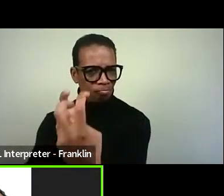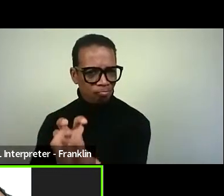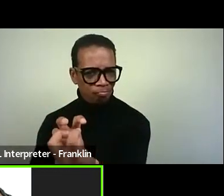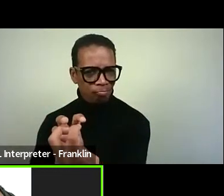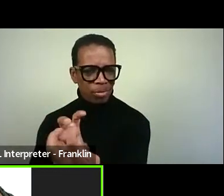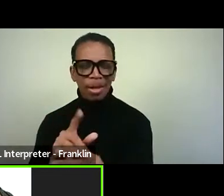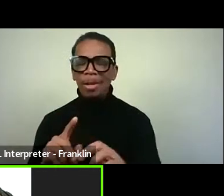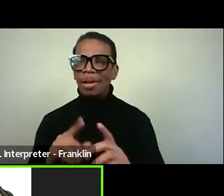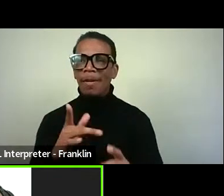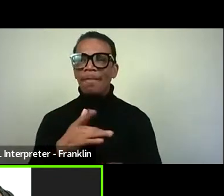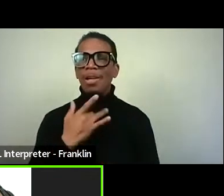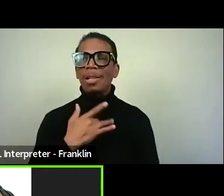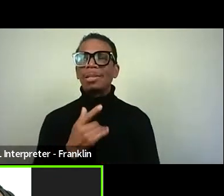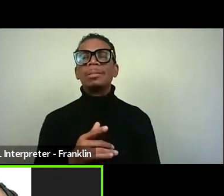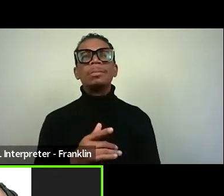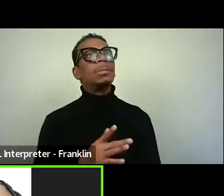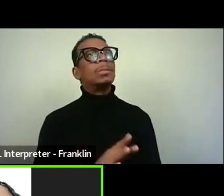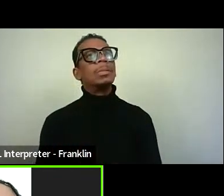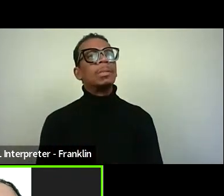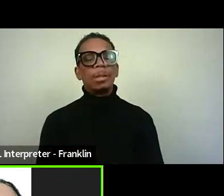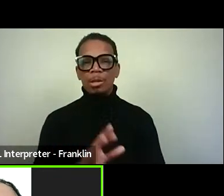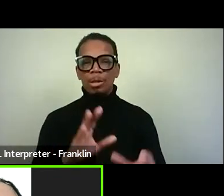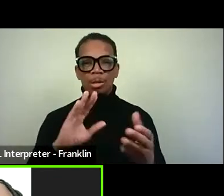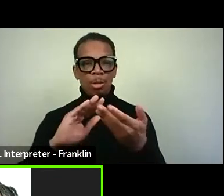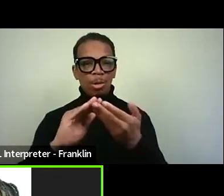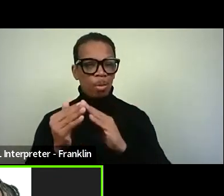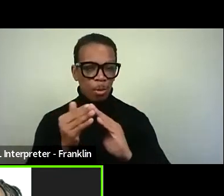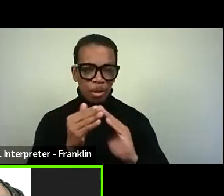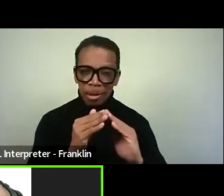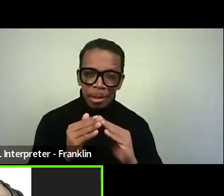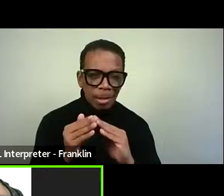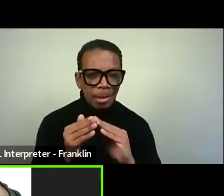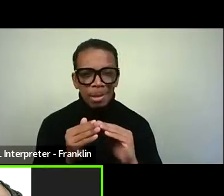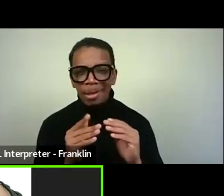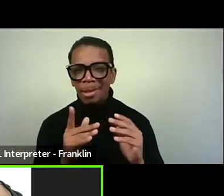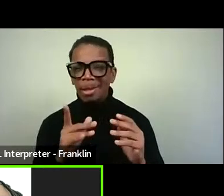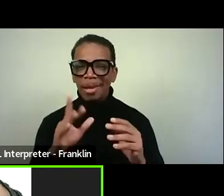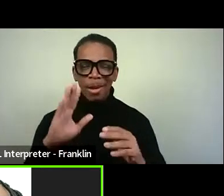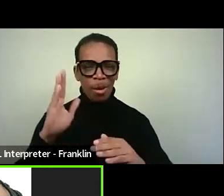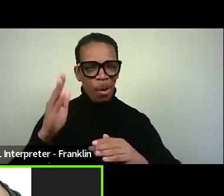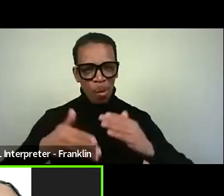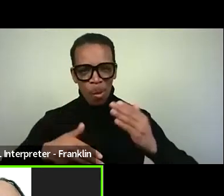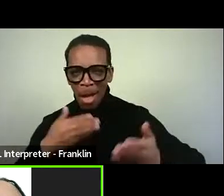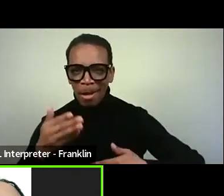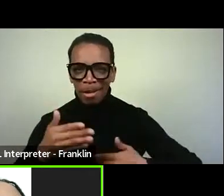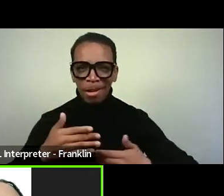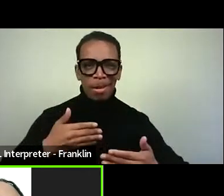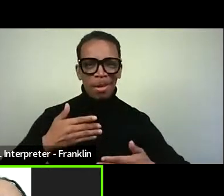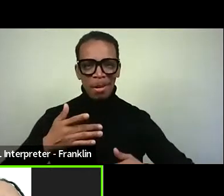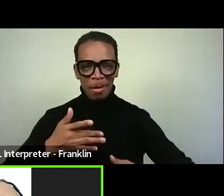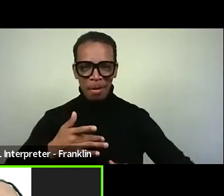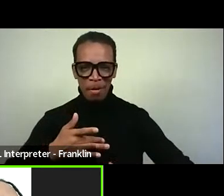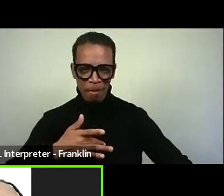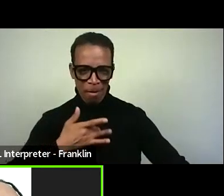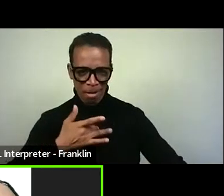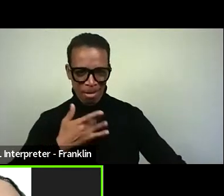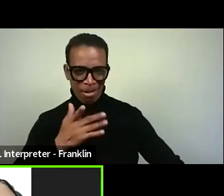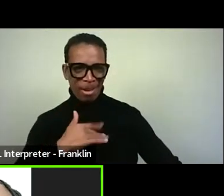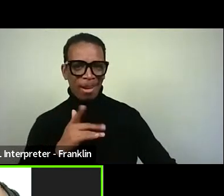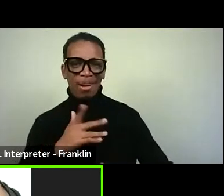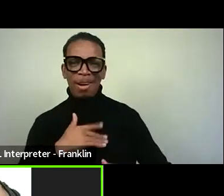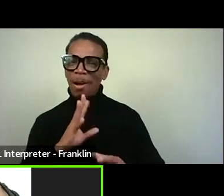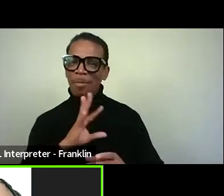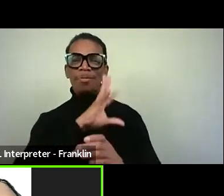Having that sense of community and having that sense of like welcome really puts in my head that I'm part